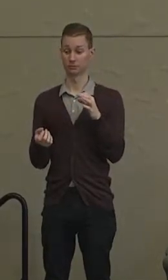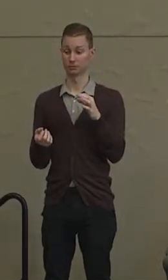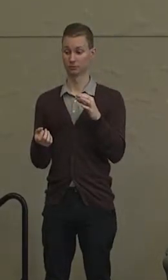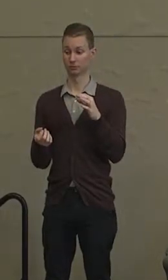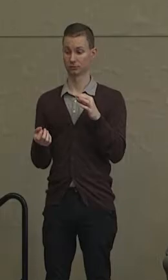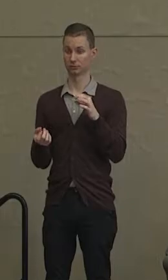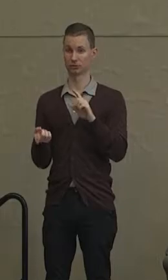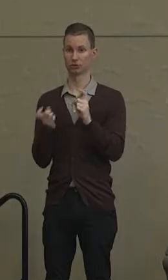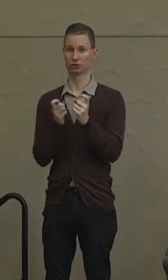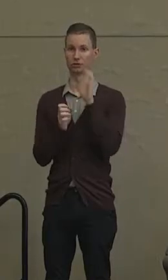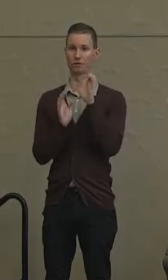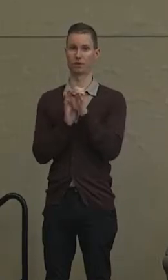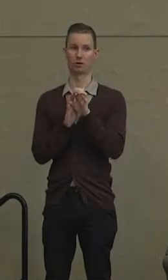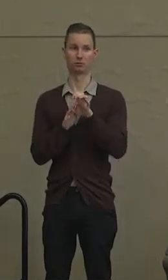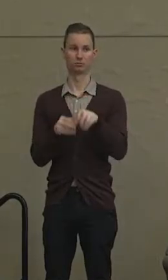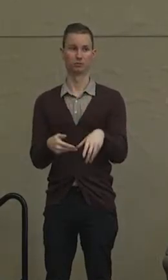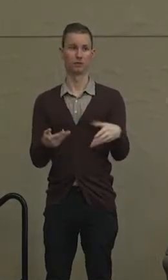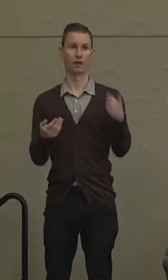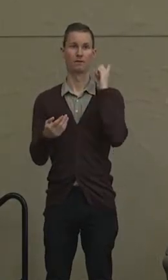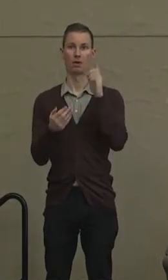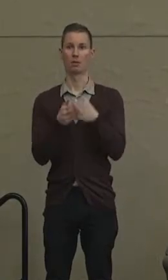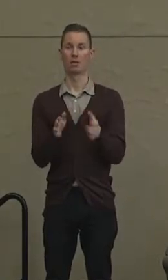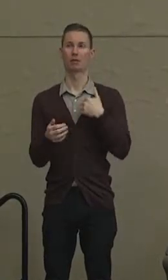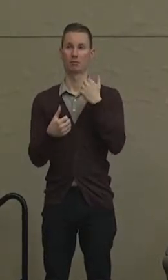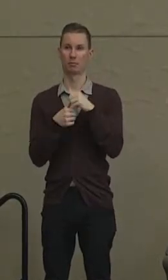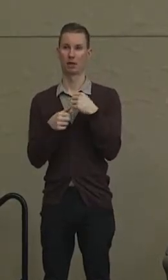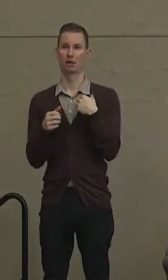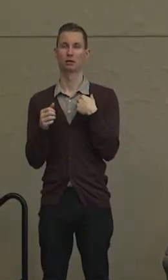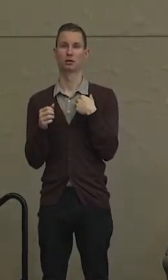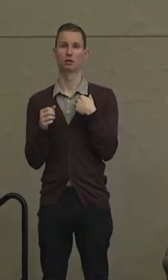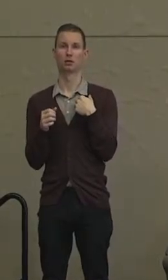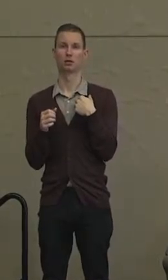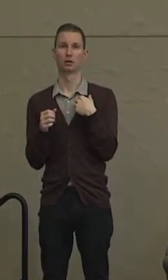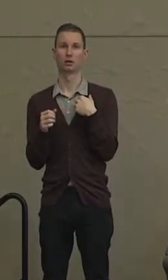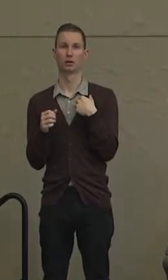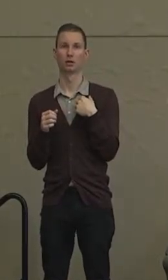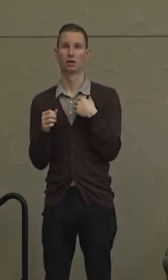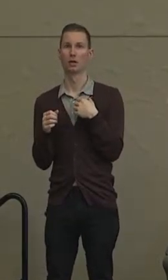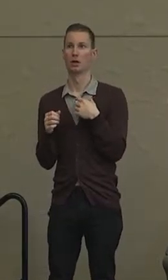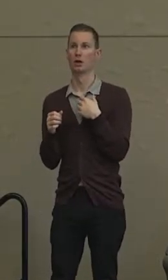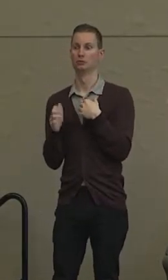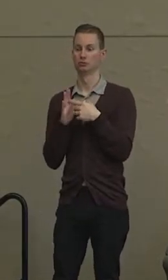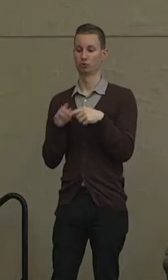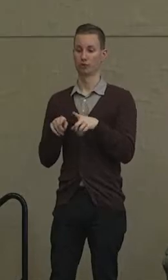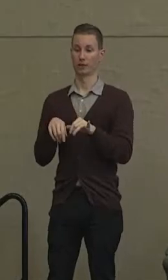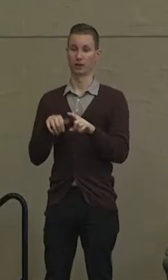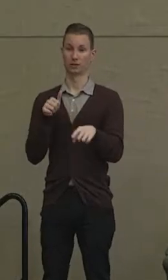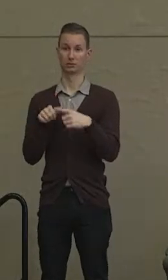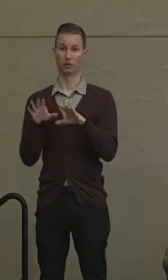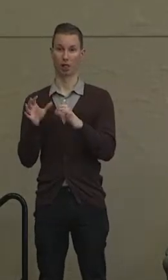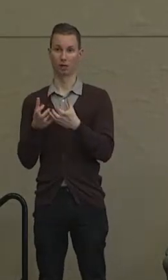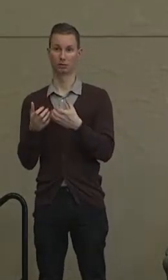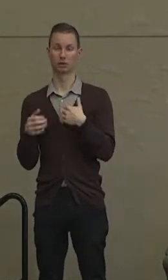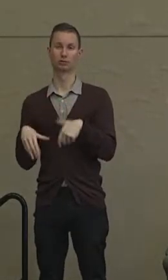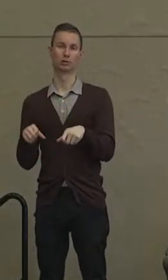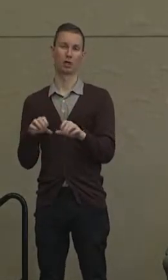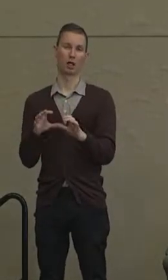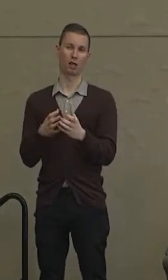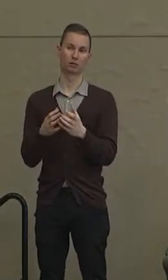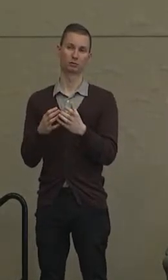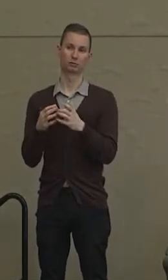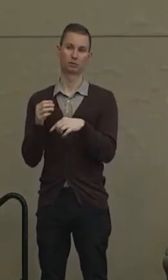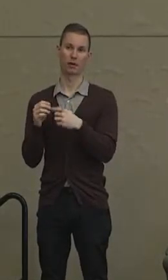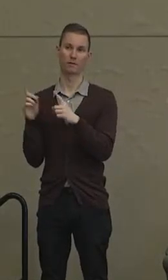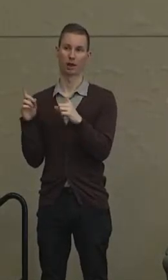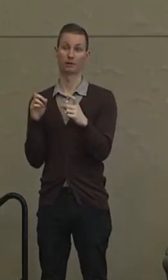public because I remember showing that in that initial class, I took a class in photography